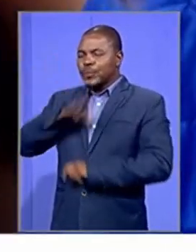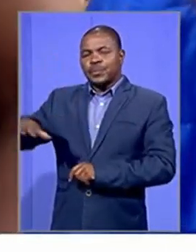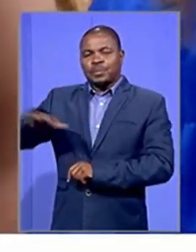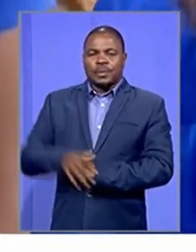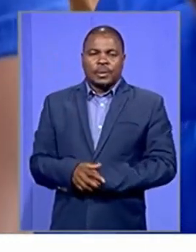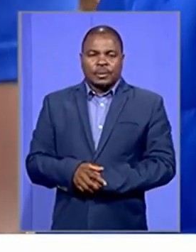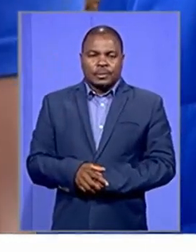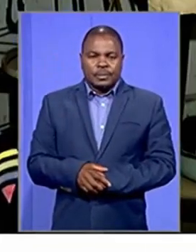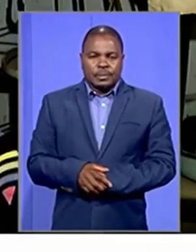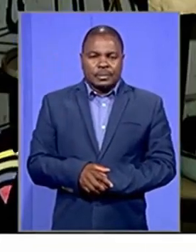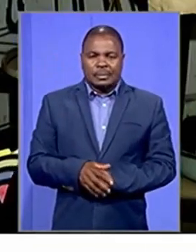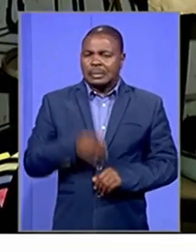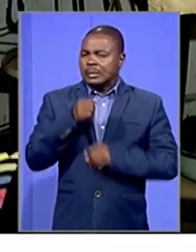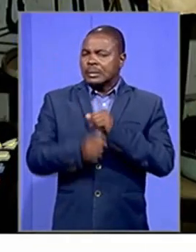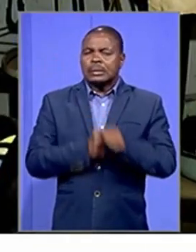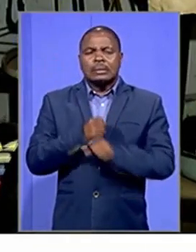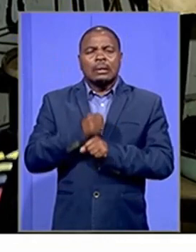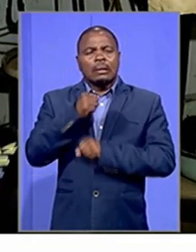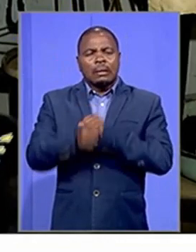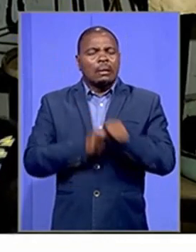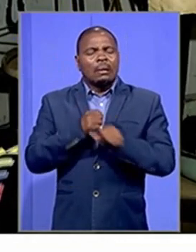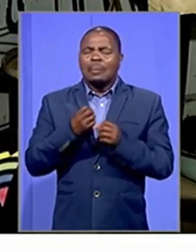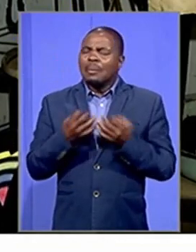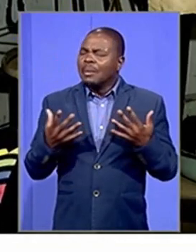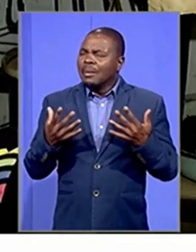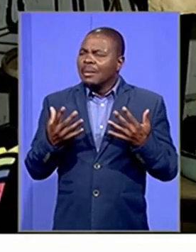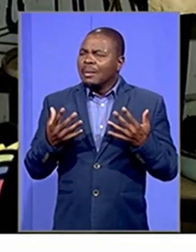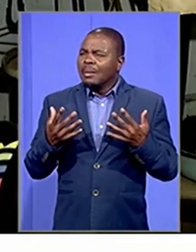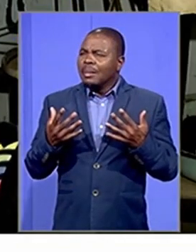ke jara tse di kana ka ba ntse ba re